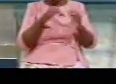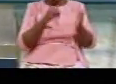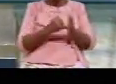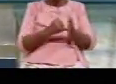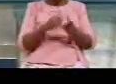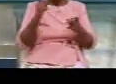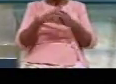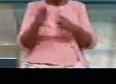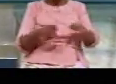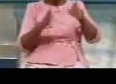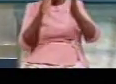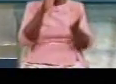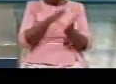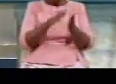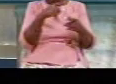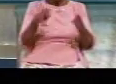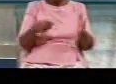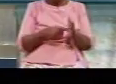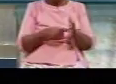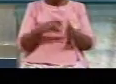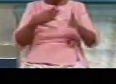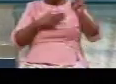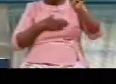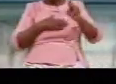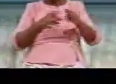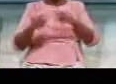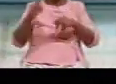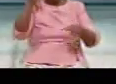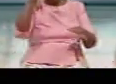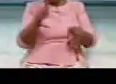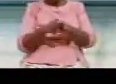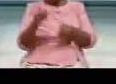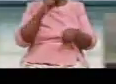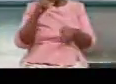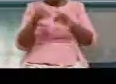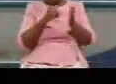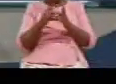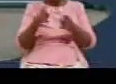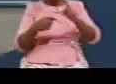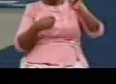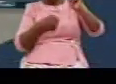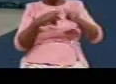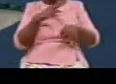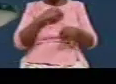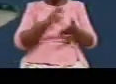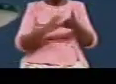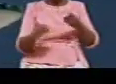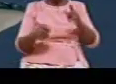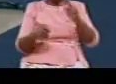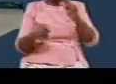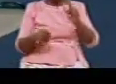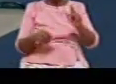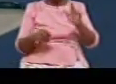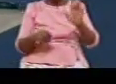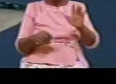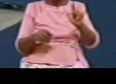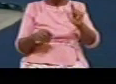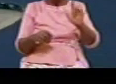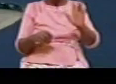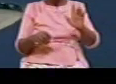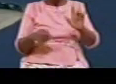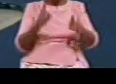my brethren, ye have not done it unto me. And then in verse 25 it now tells us, but he that